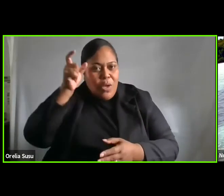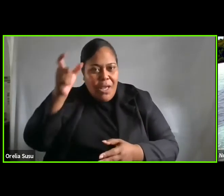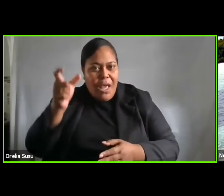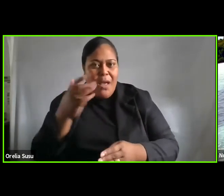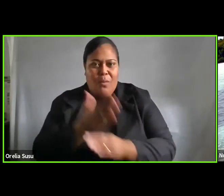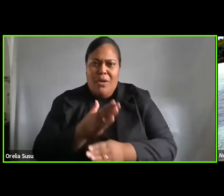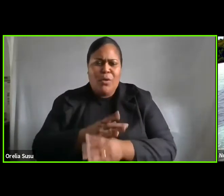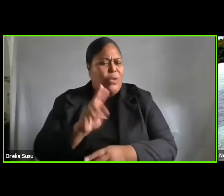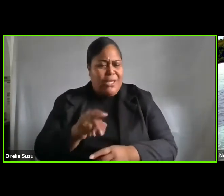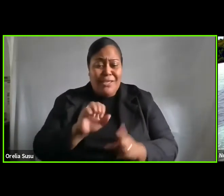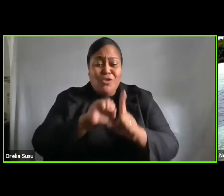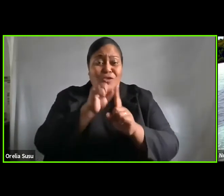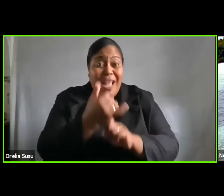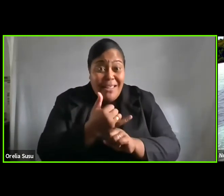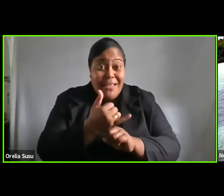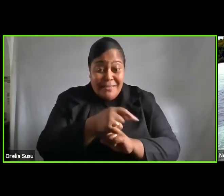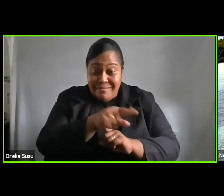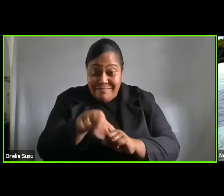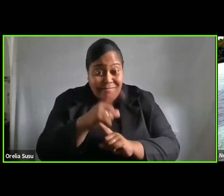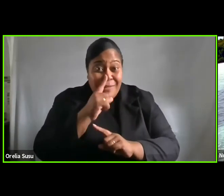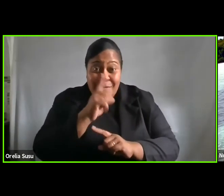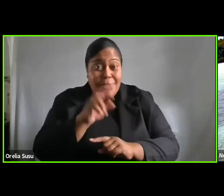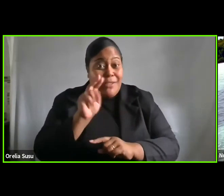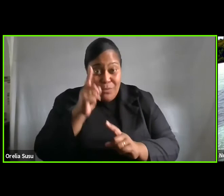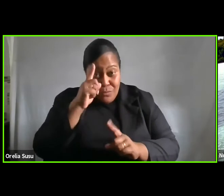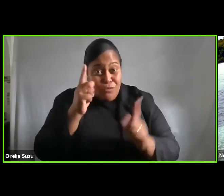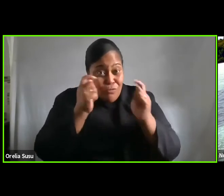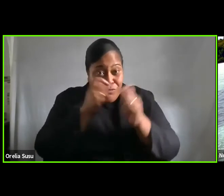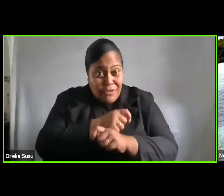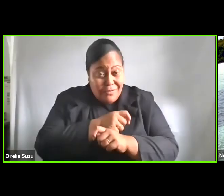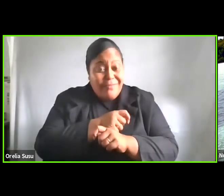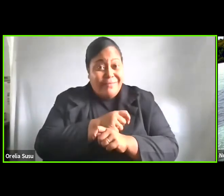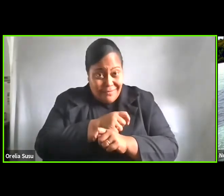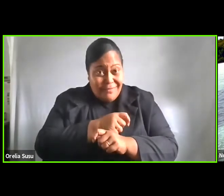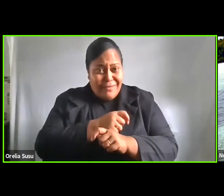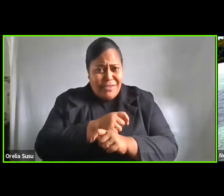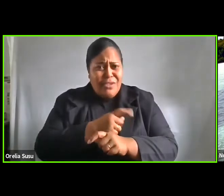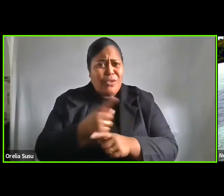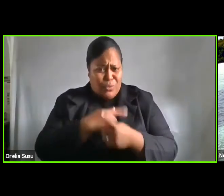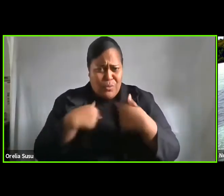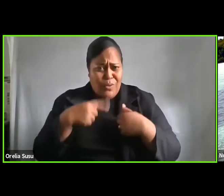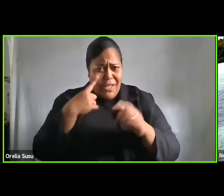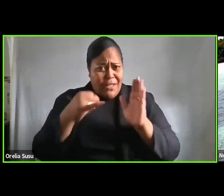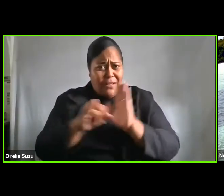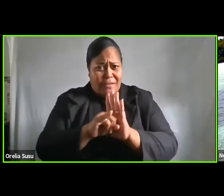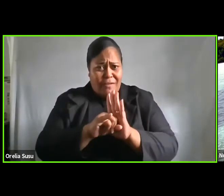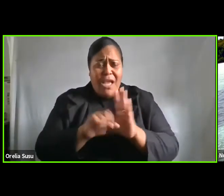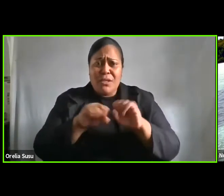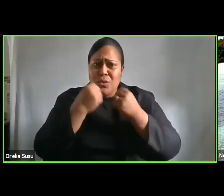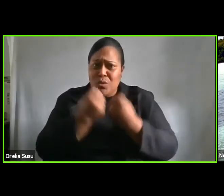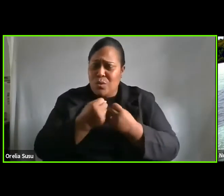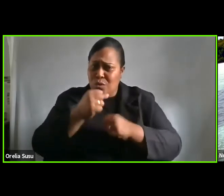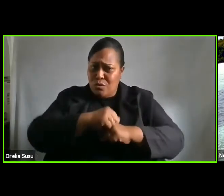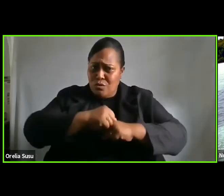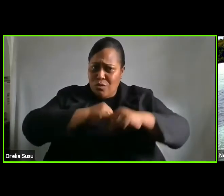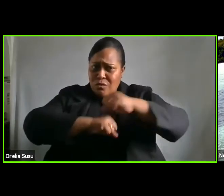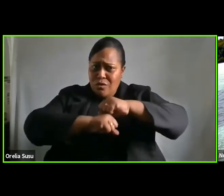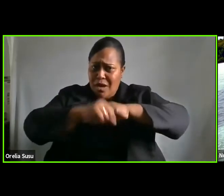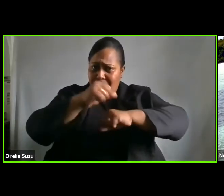society. So that excellent question from PNG, should we identify social structures that reinforce bad